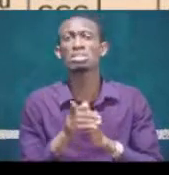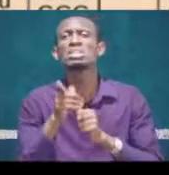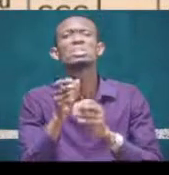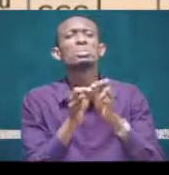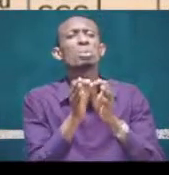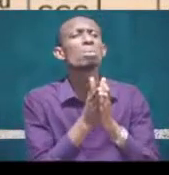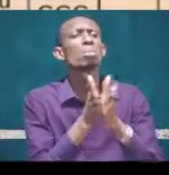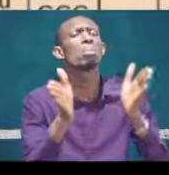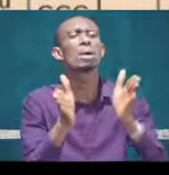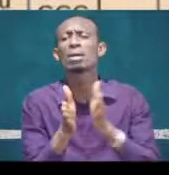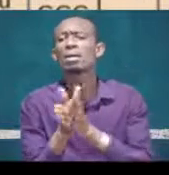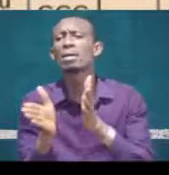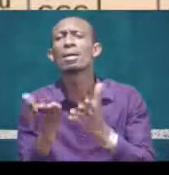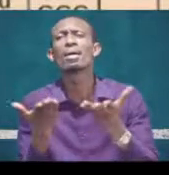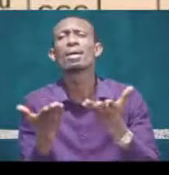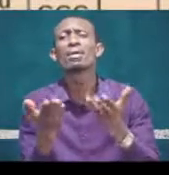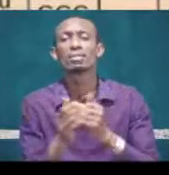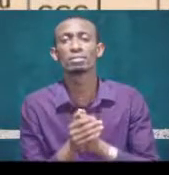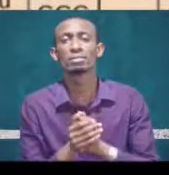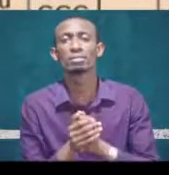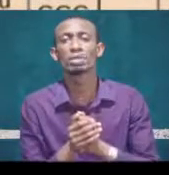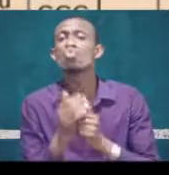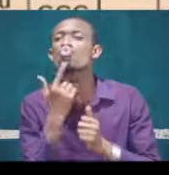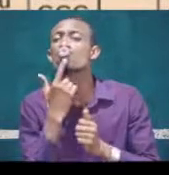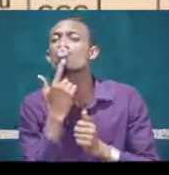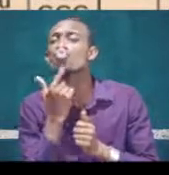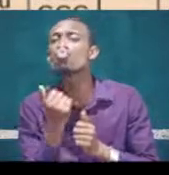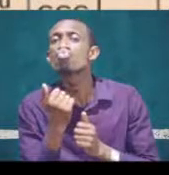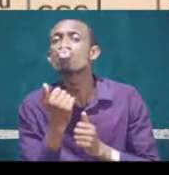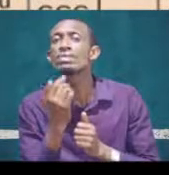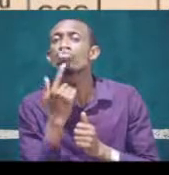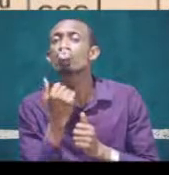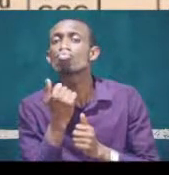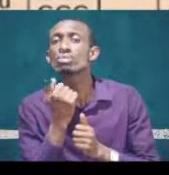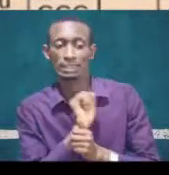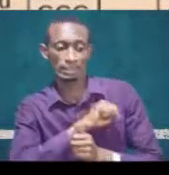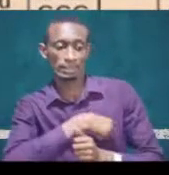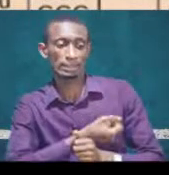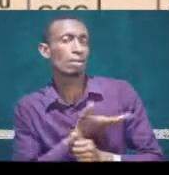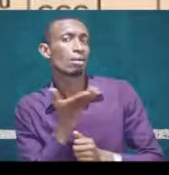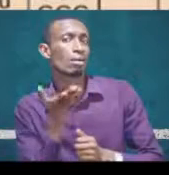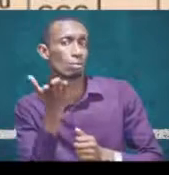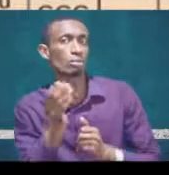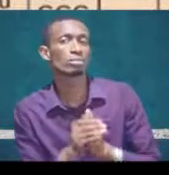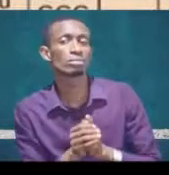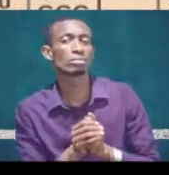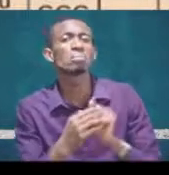it? What are the true characteristics that across all organisms, they do have the